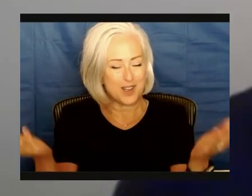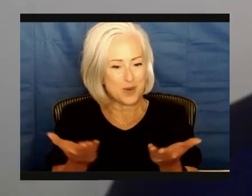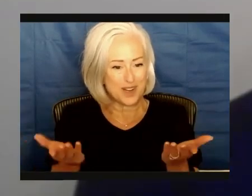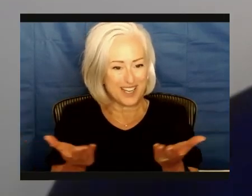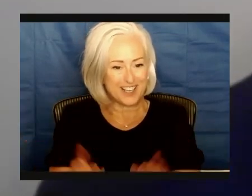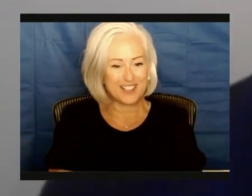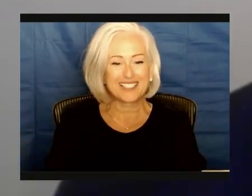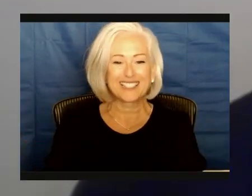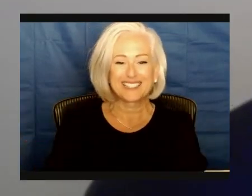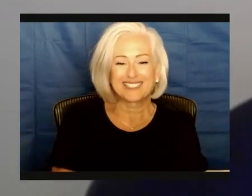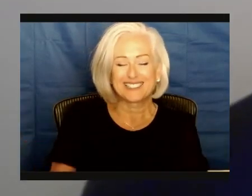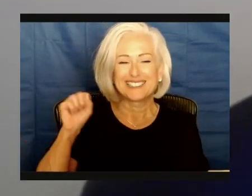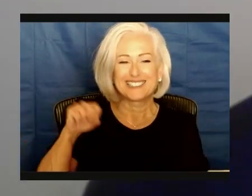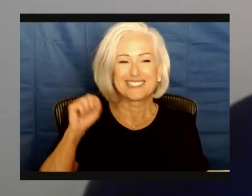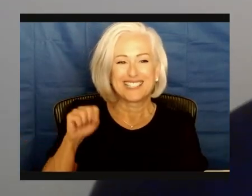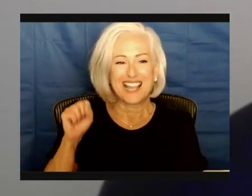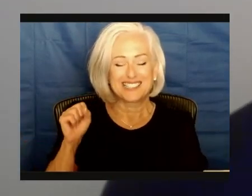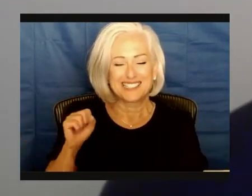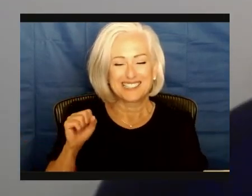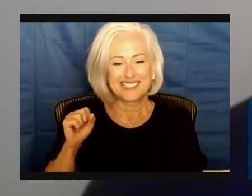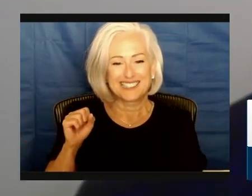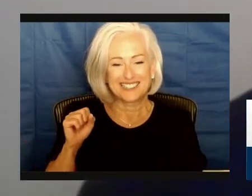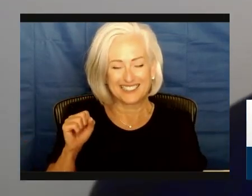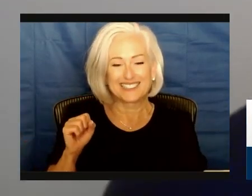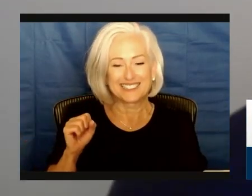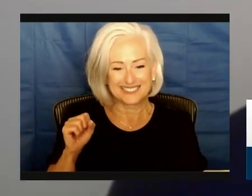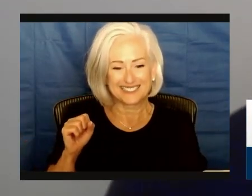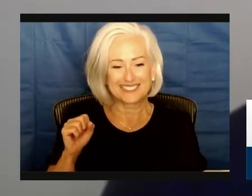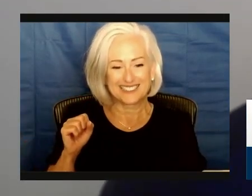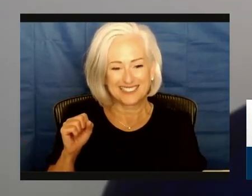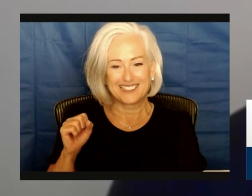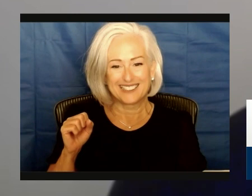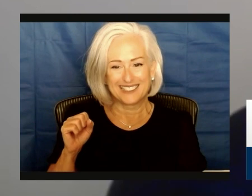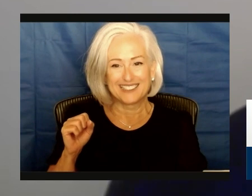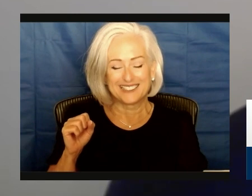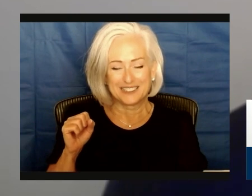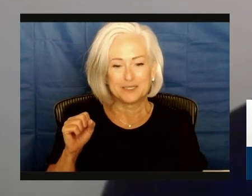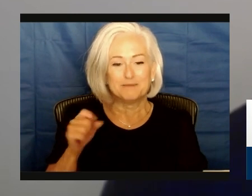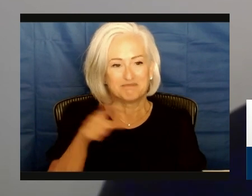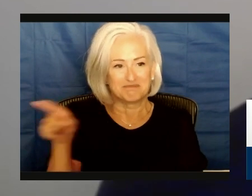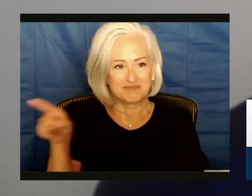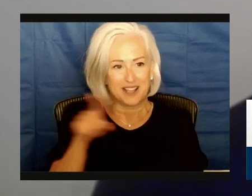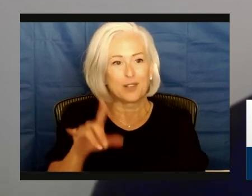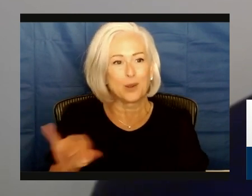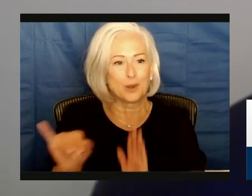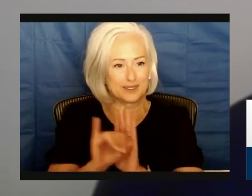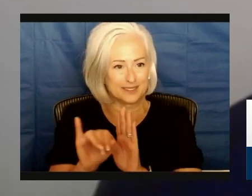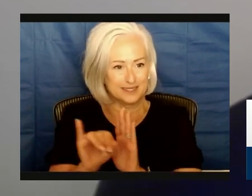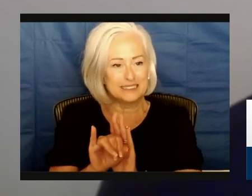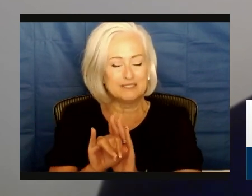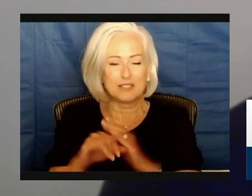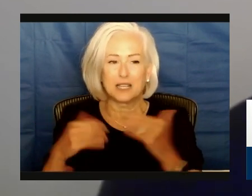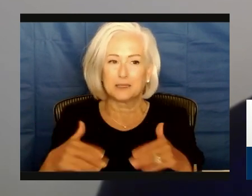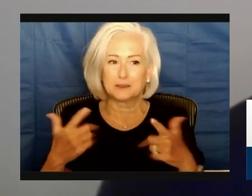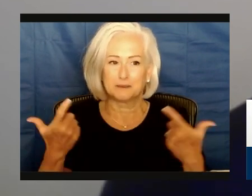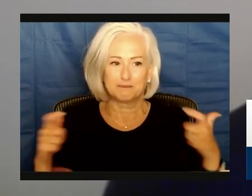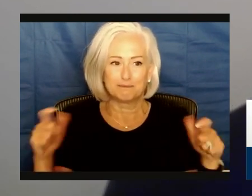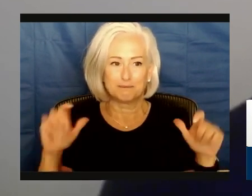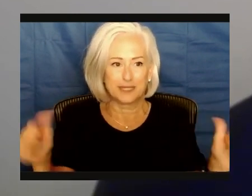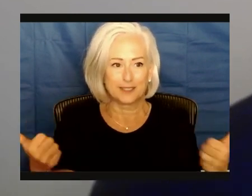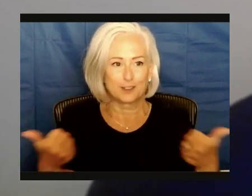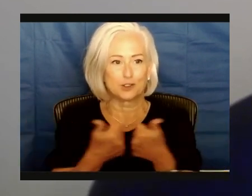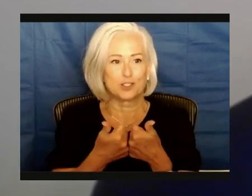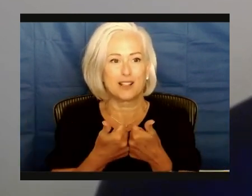Yeah, so as everyone has identified, those are our big challenges. So it's now for us to come together